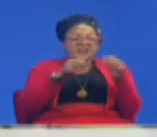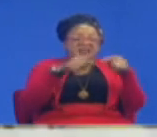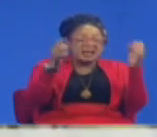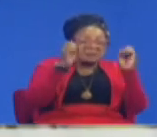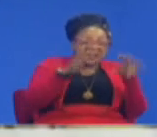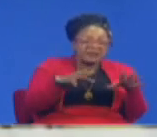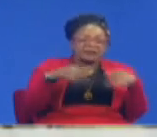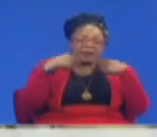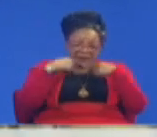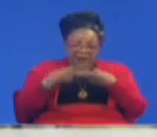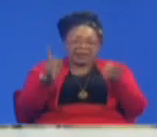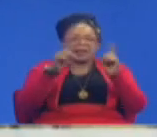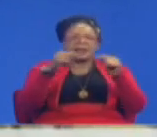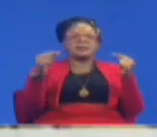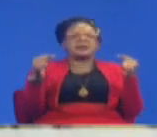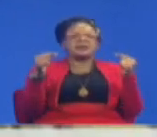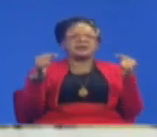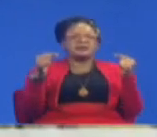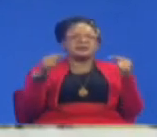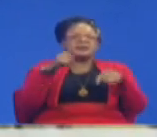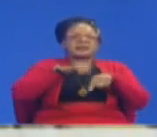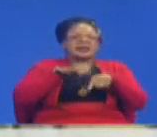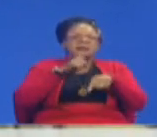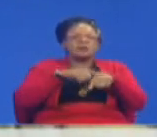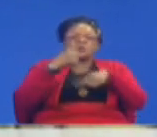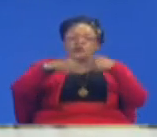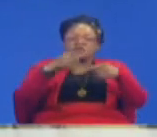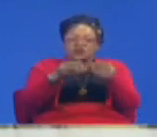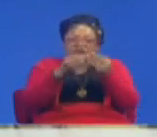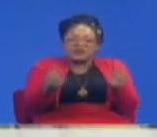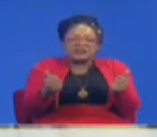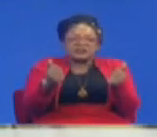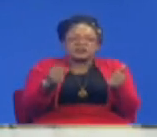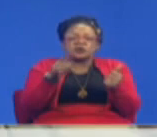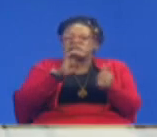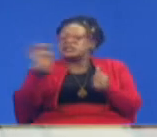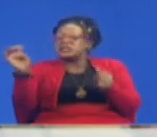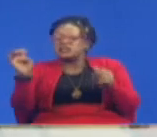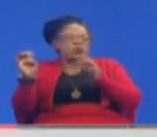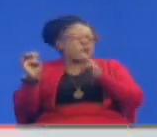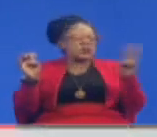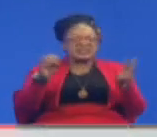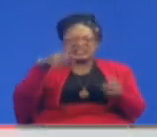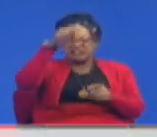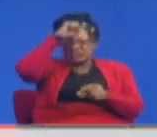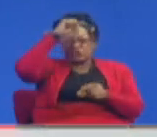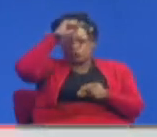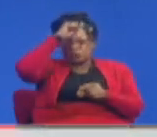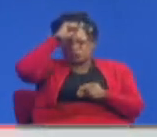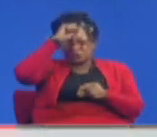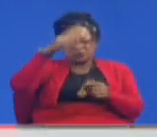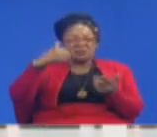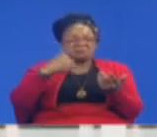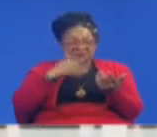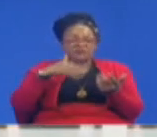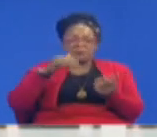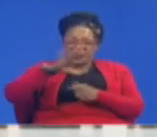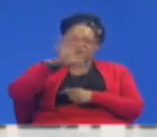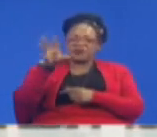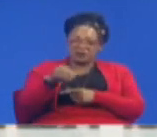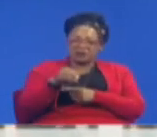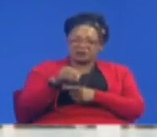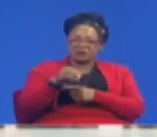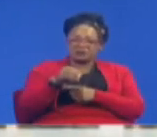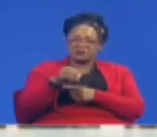enemy. When we are still fighting, are you pro-East or pro-West? Idiot, I am pro-Africa. Uganda has